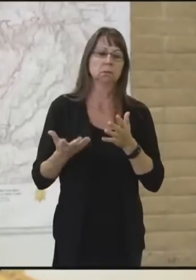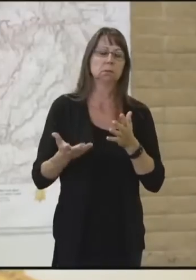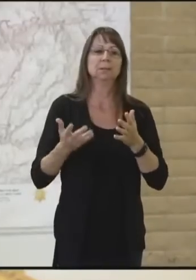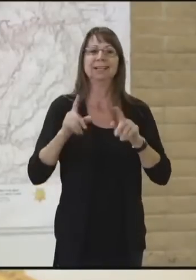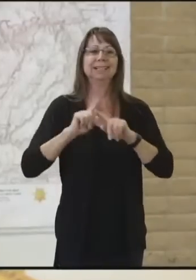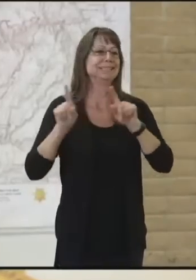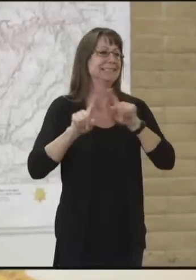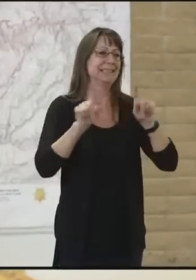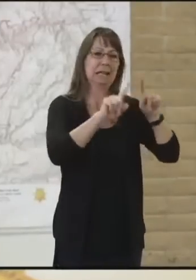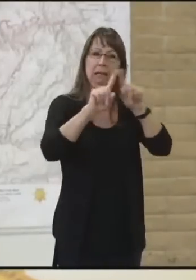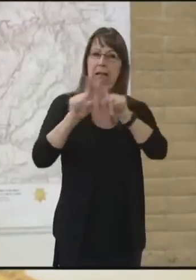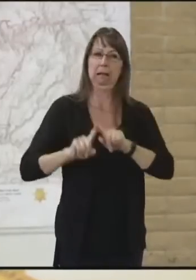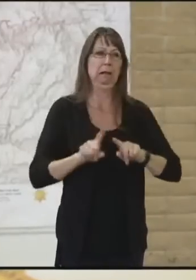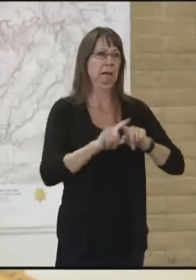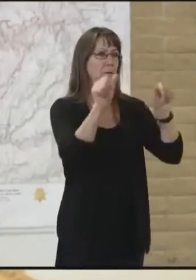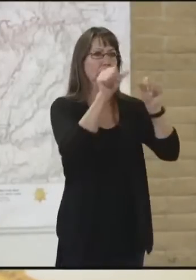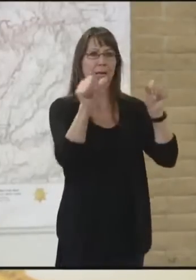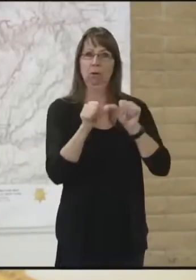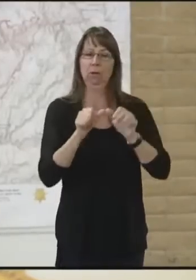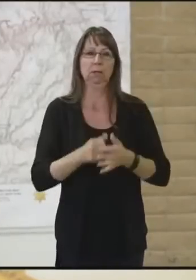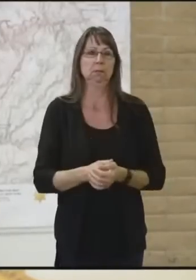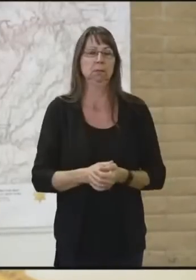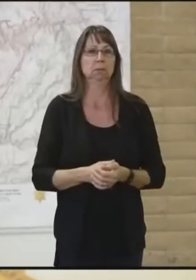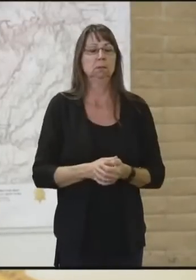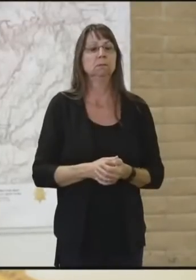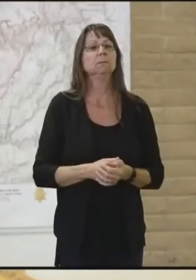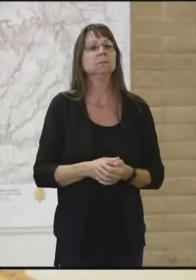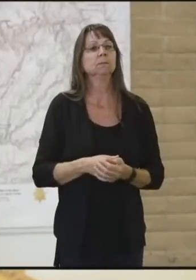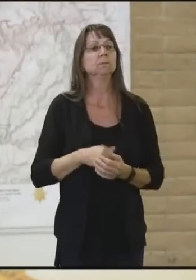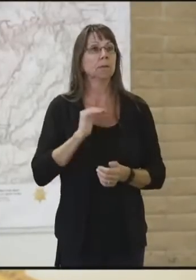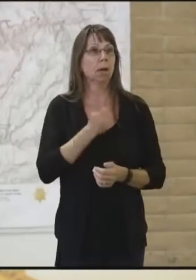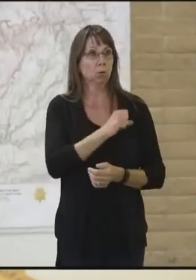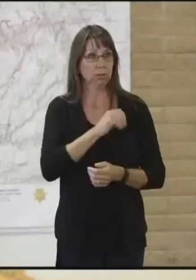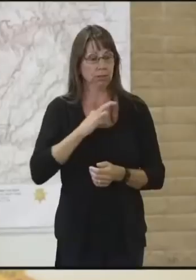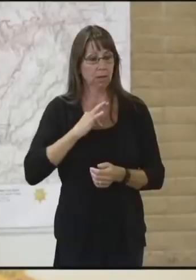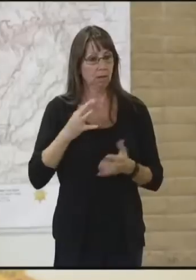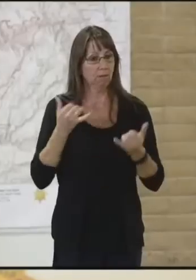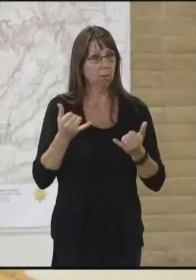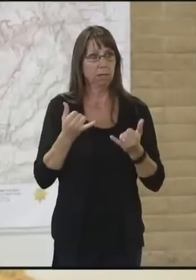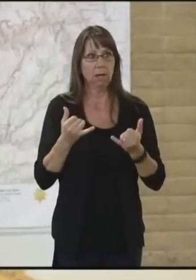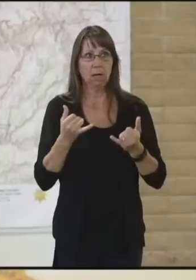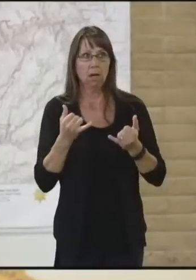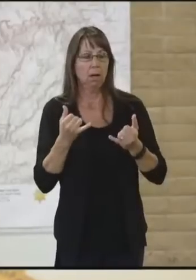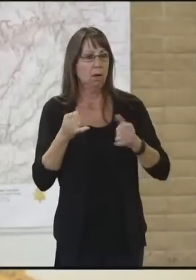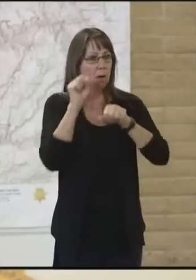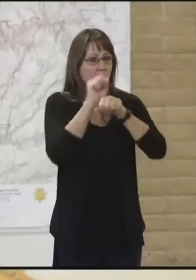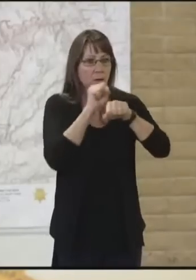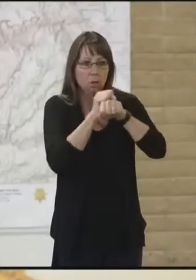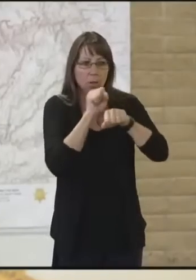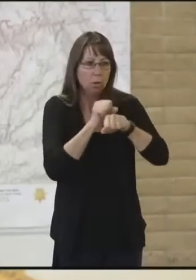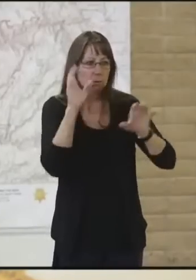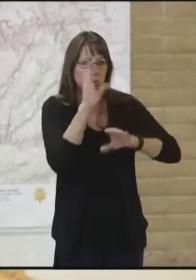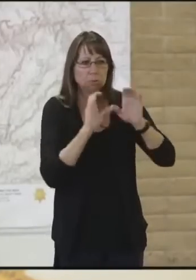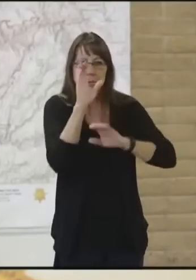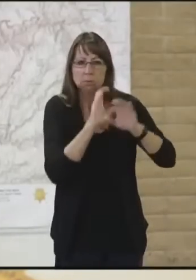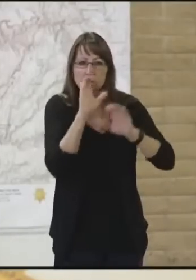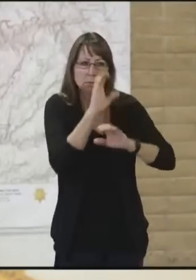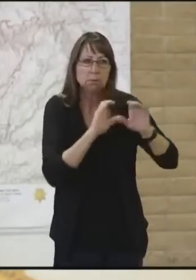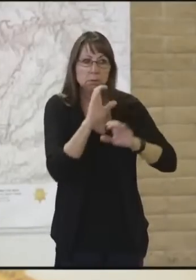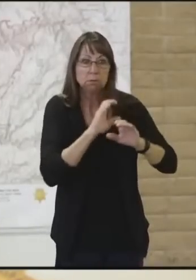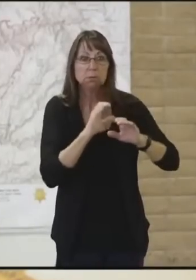various areas. And like I said, our personnel are working so hard on that list gets chiseled down as quickly as it gets built